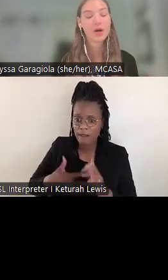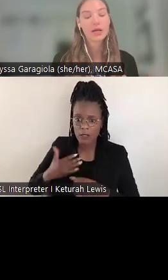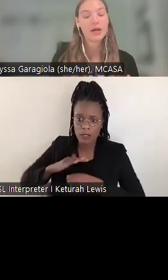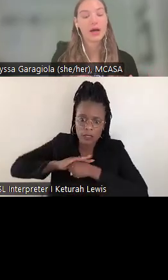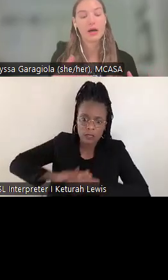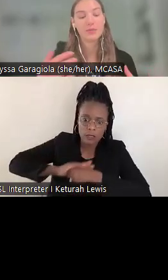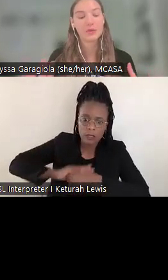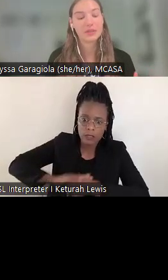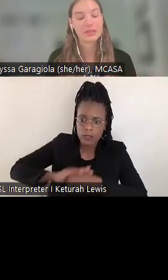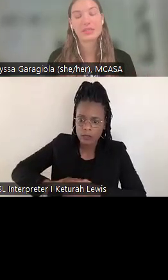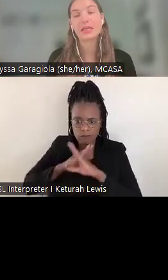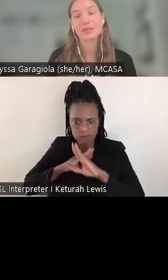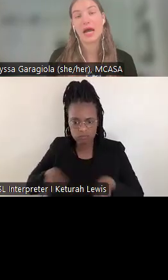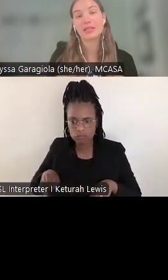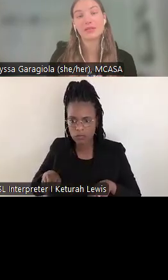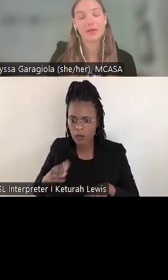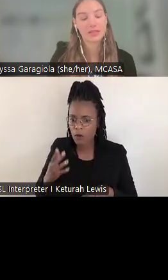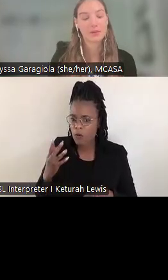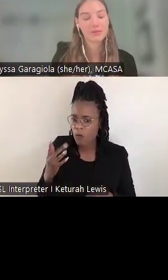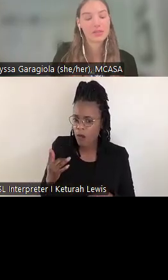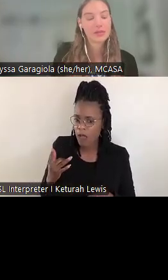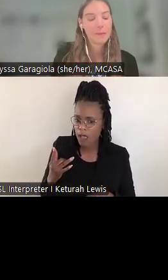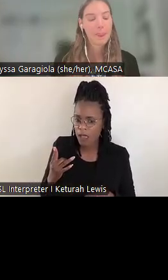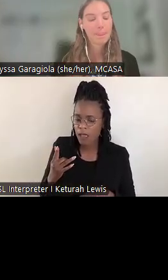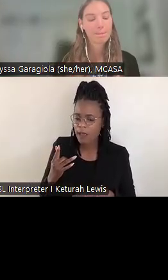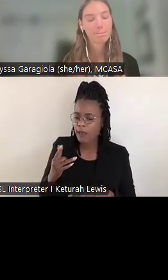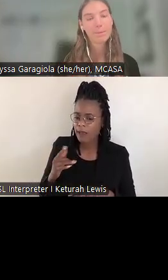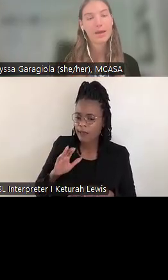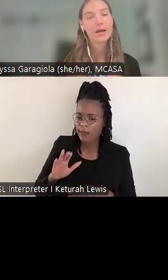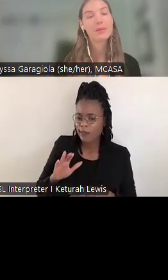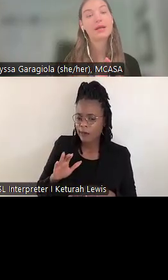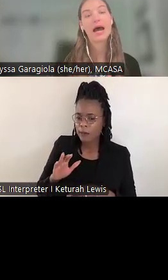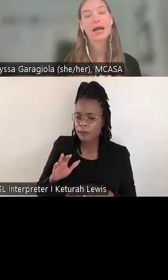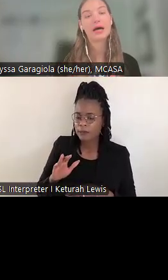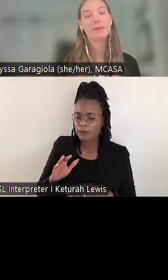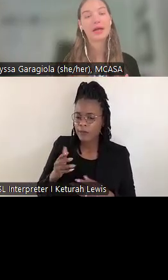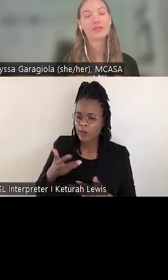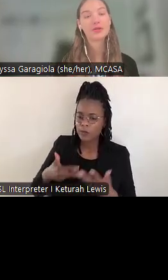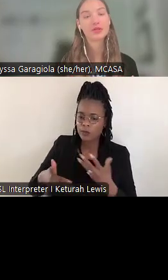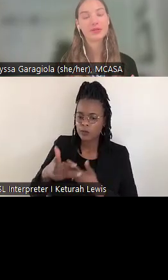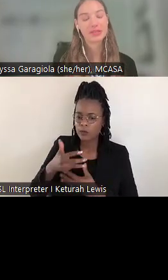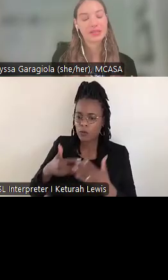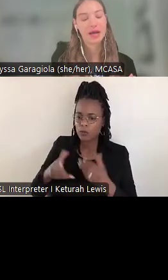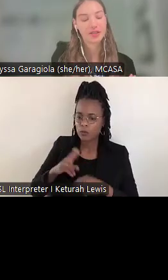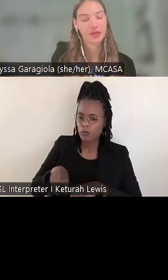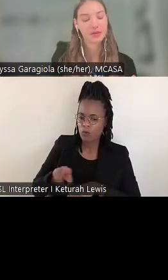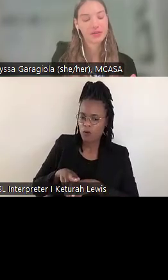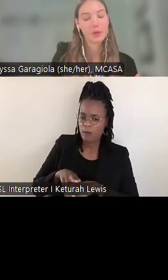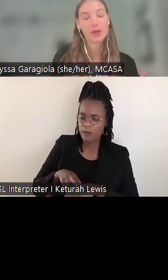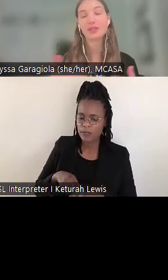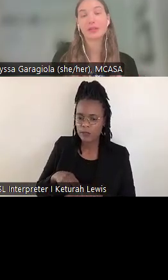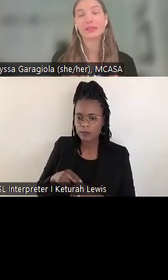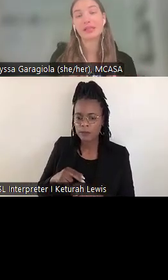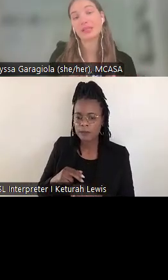norms or things that stigmatize victims. And then economic and social disconnection.